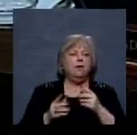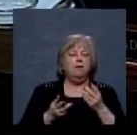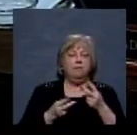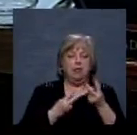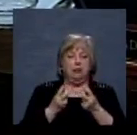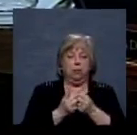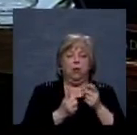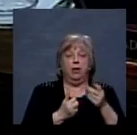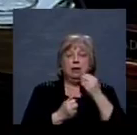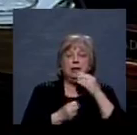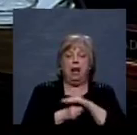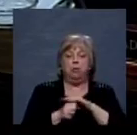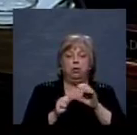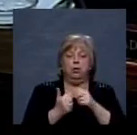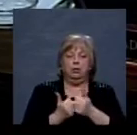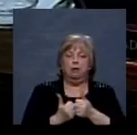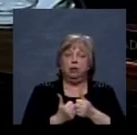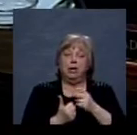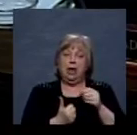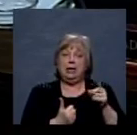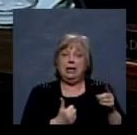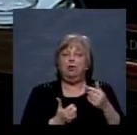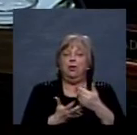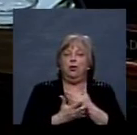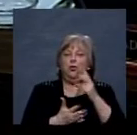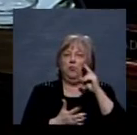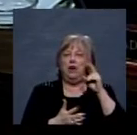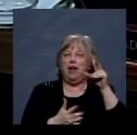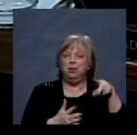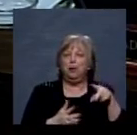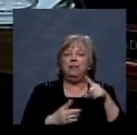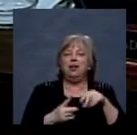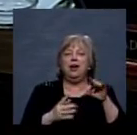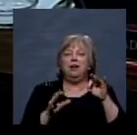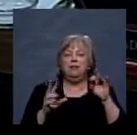association, and Mr. Jackson is the new vice president of Neighborhood Connections.